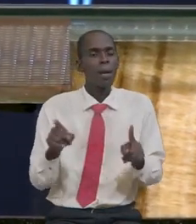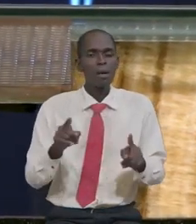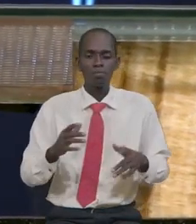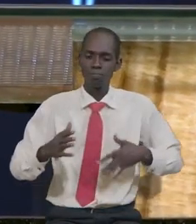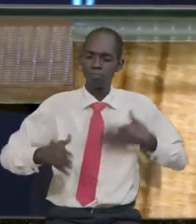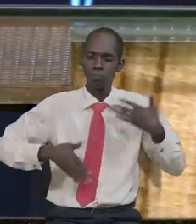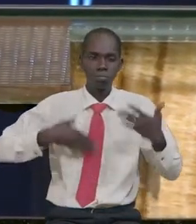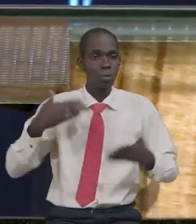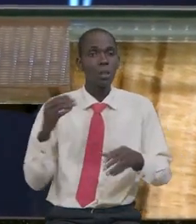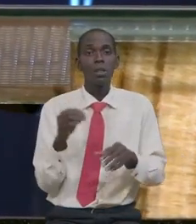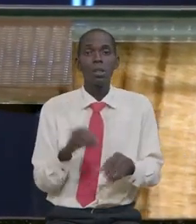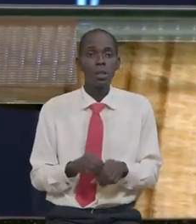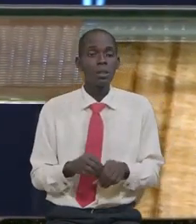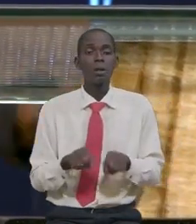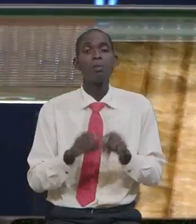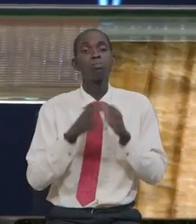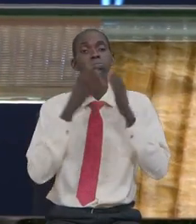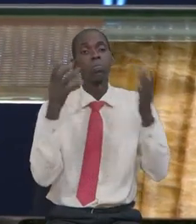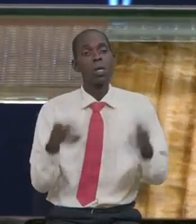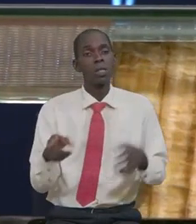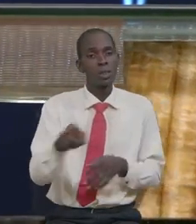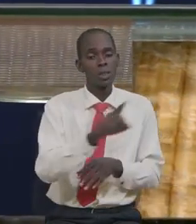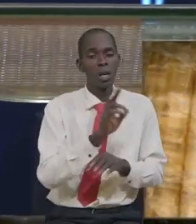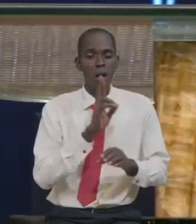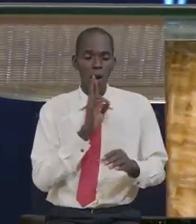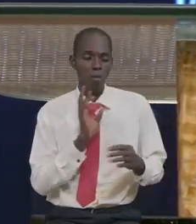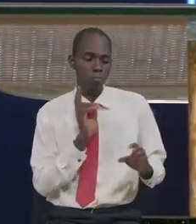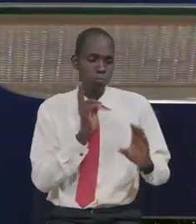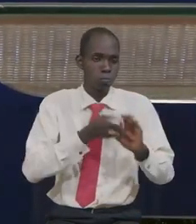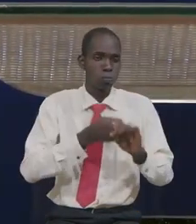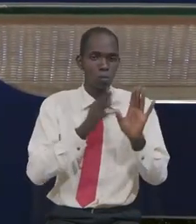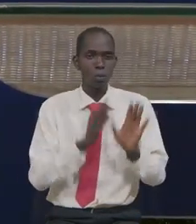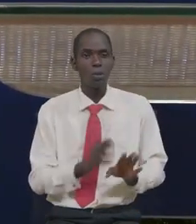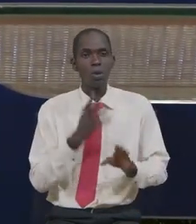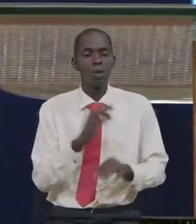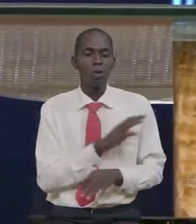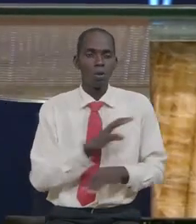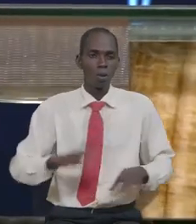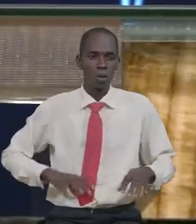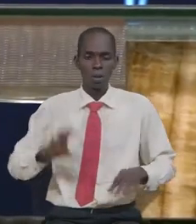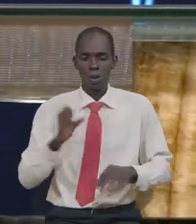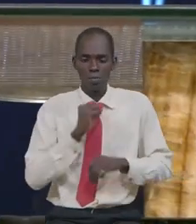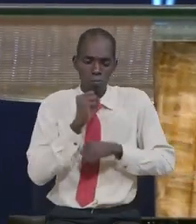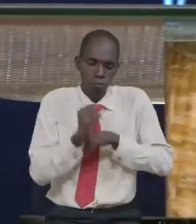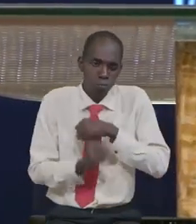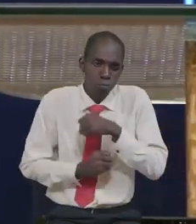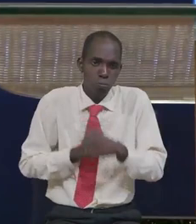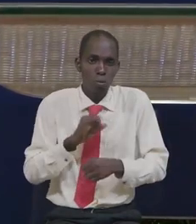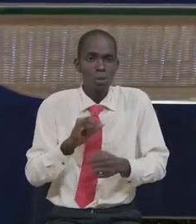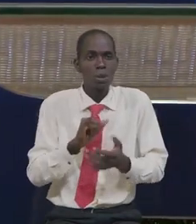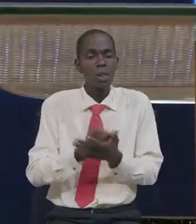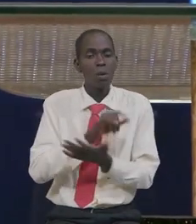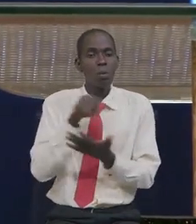as much as ye are partakers of Christ's sufferings, that when his